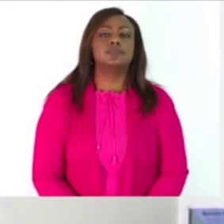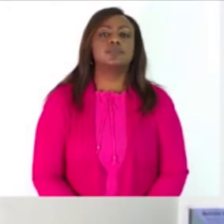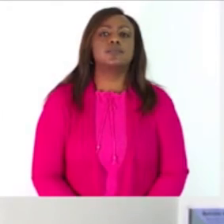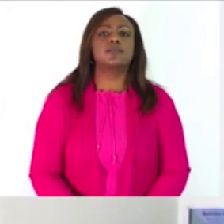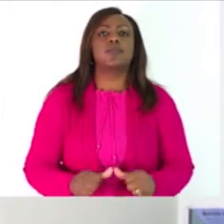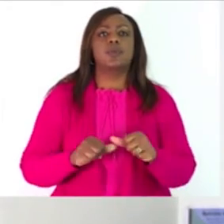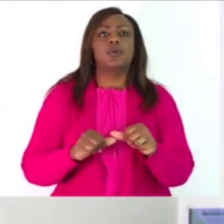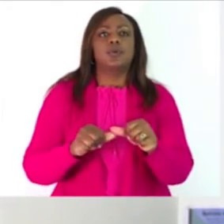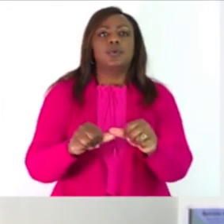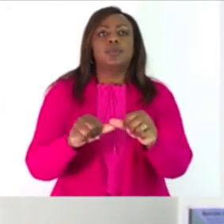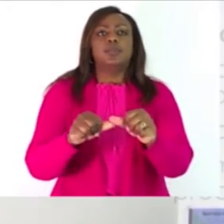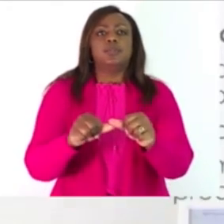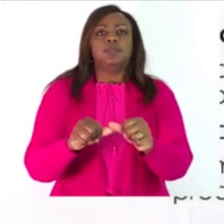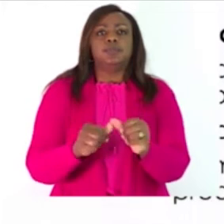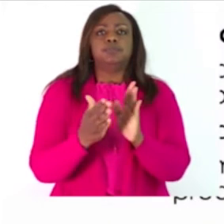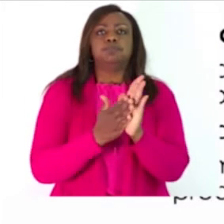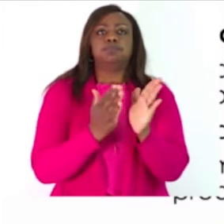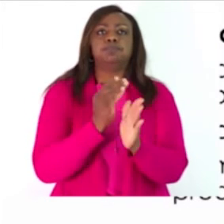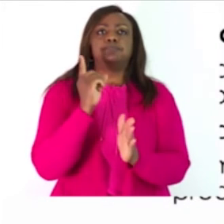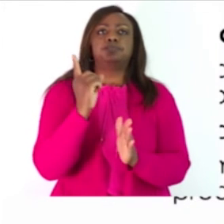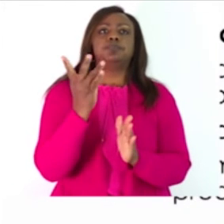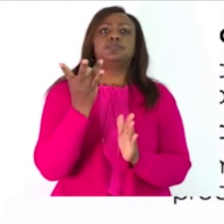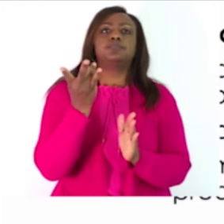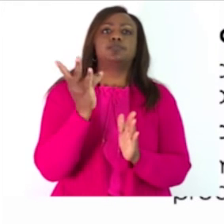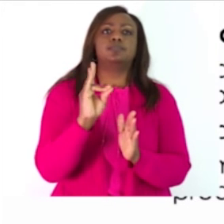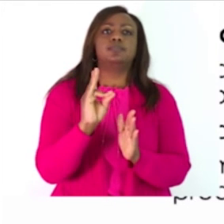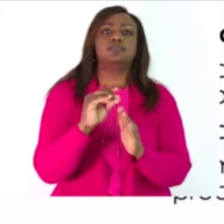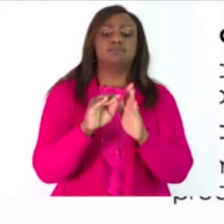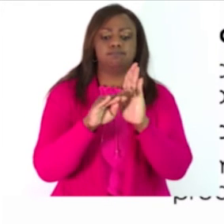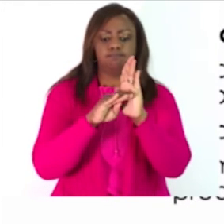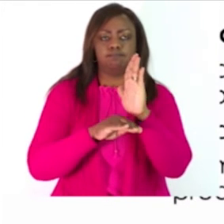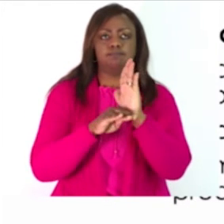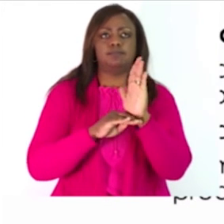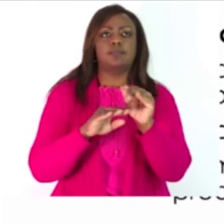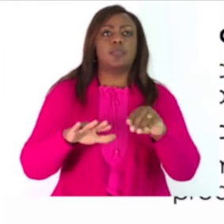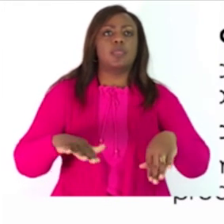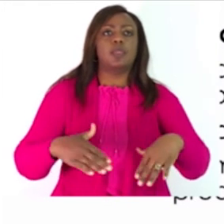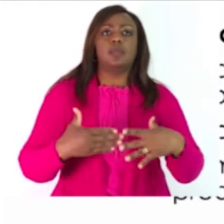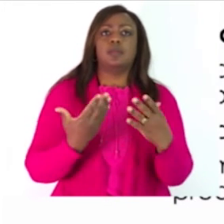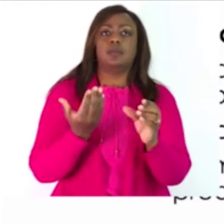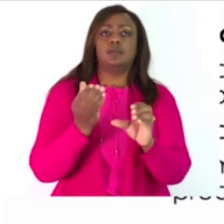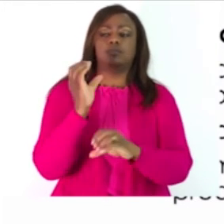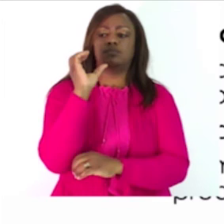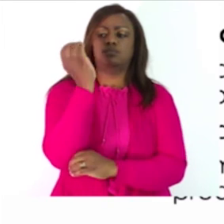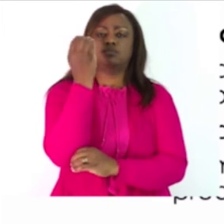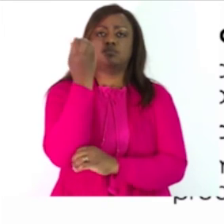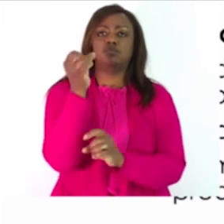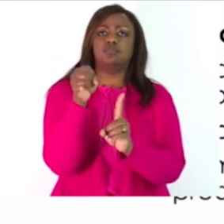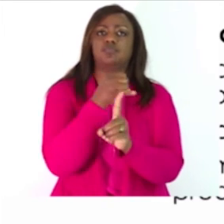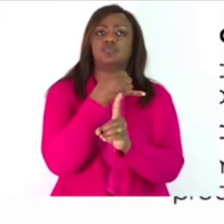Right, boys and girls, we continue on page 17 at the bottom. How does the media influence people to